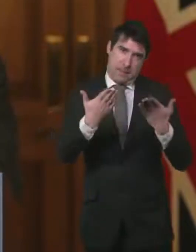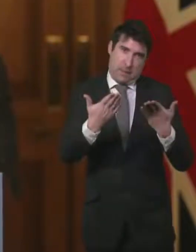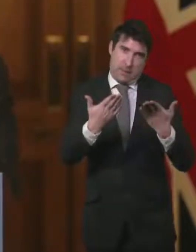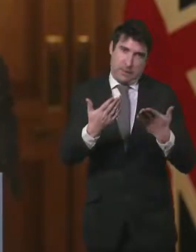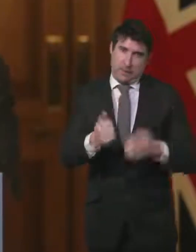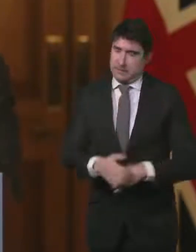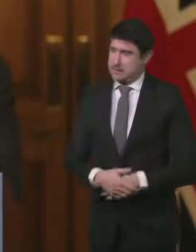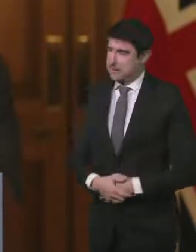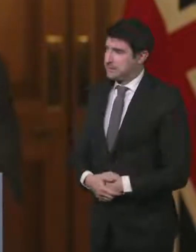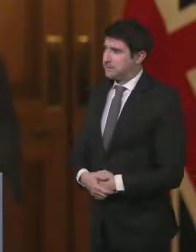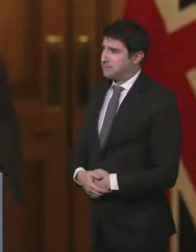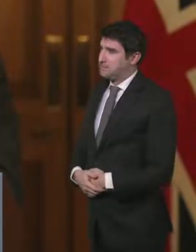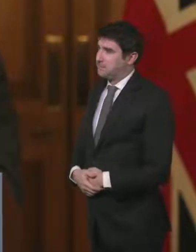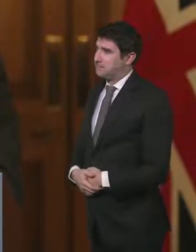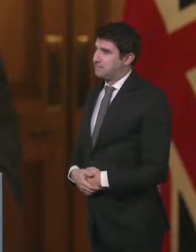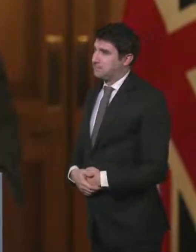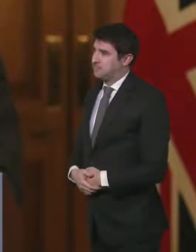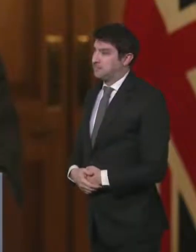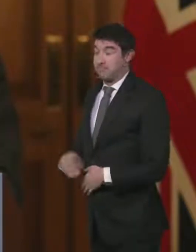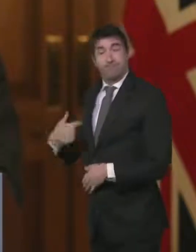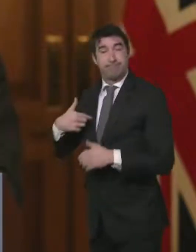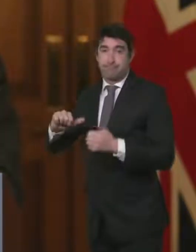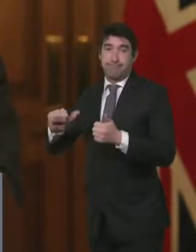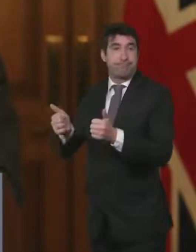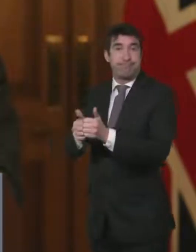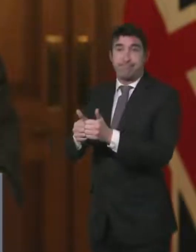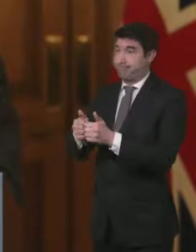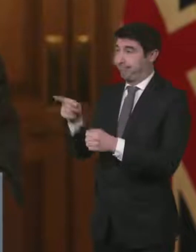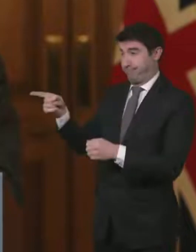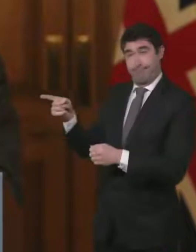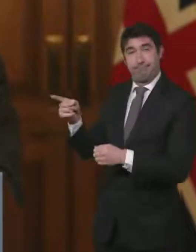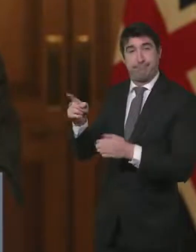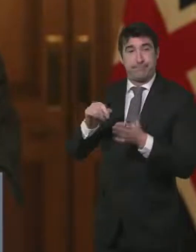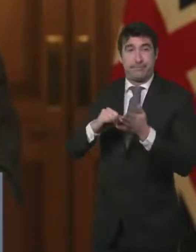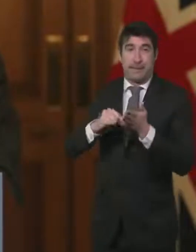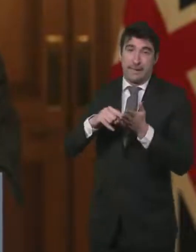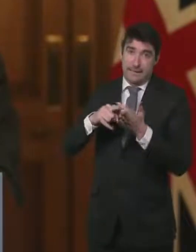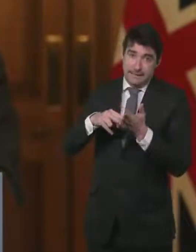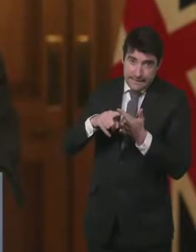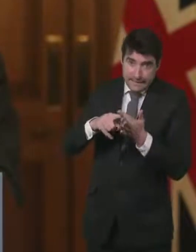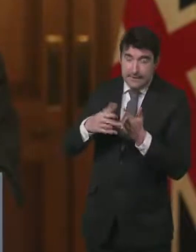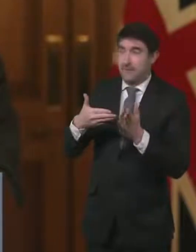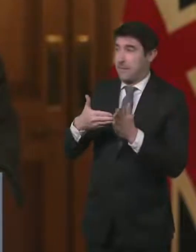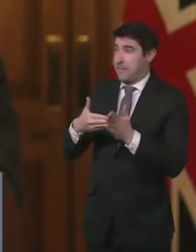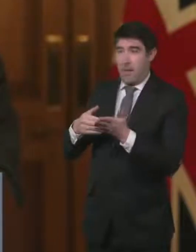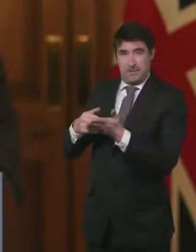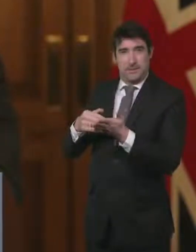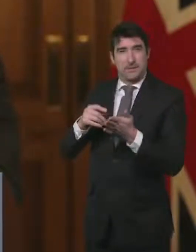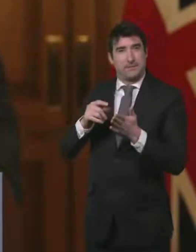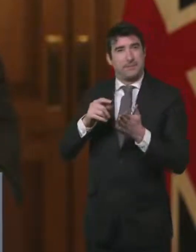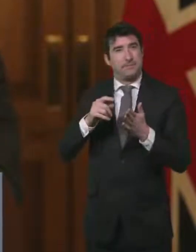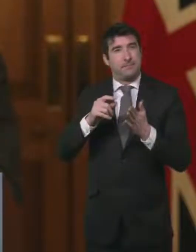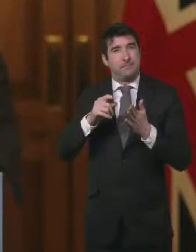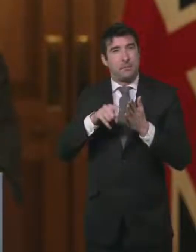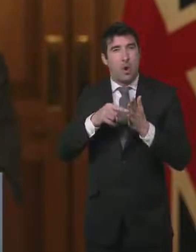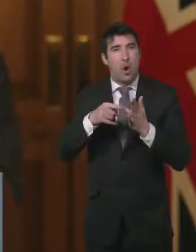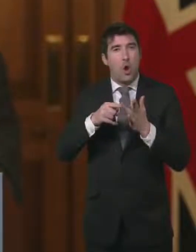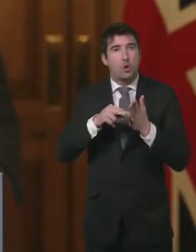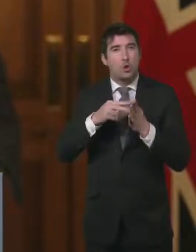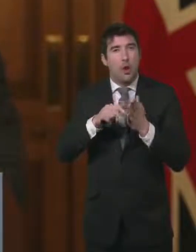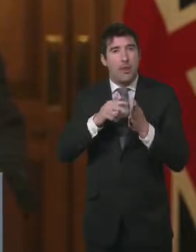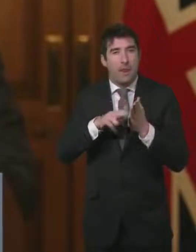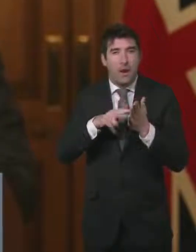totally agree with Steve and with JVT, what they've said, particularly about New Year's Eve celebrations tomorrow.